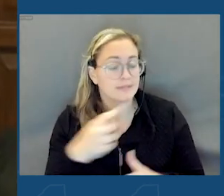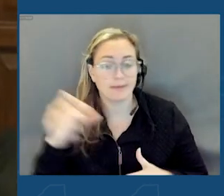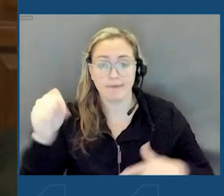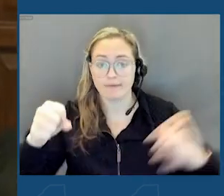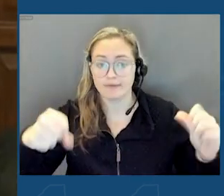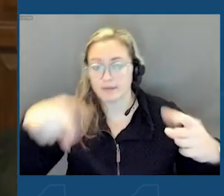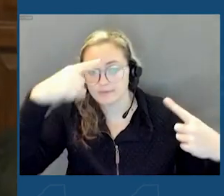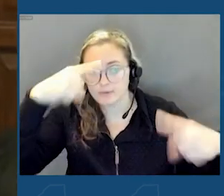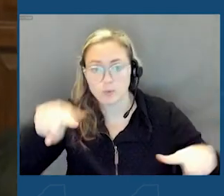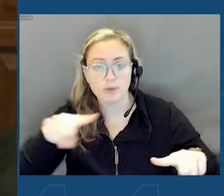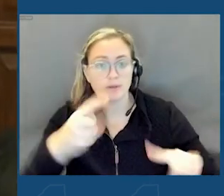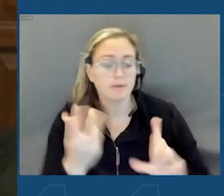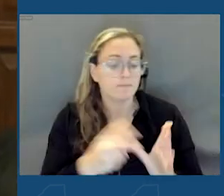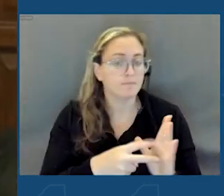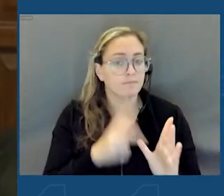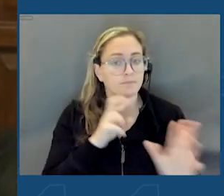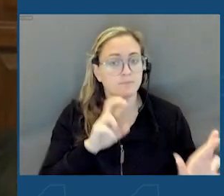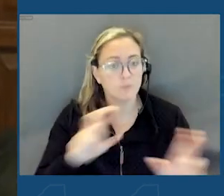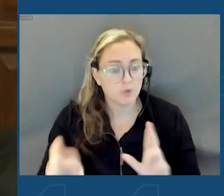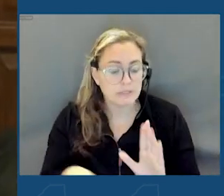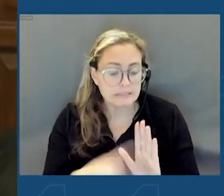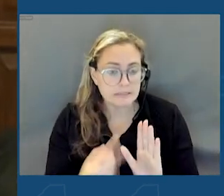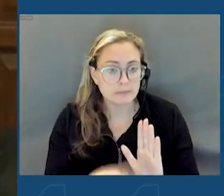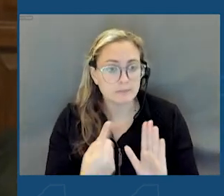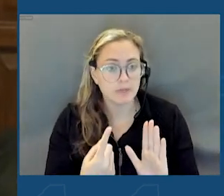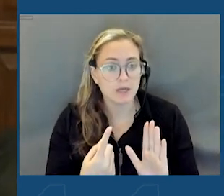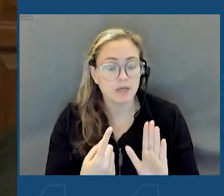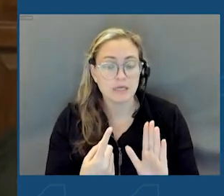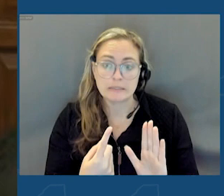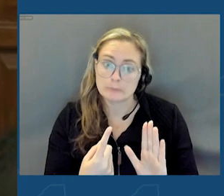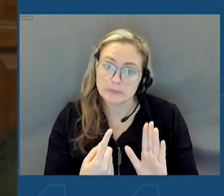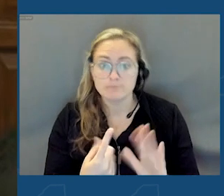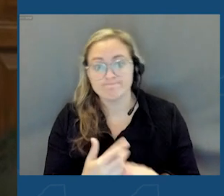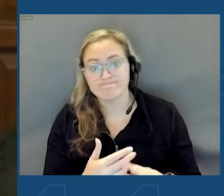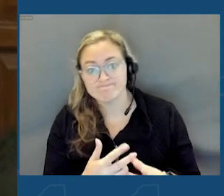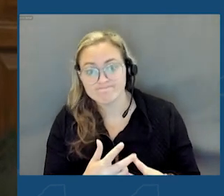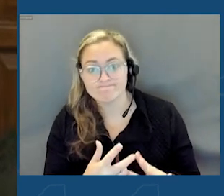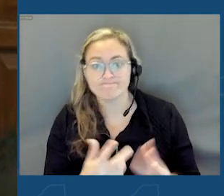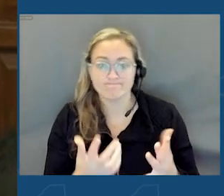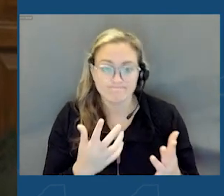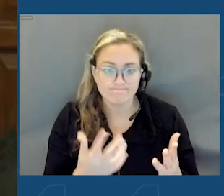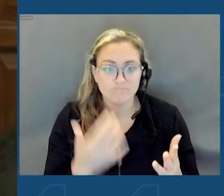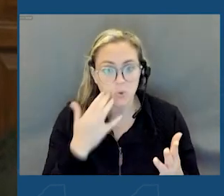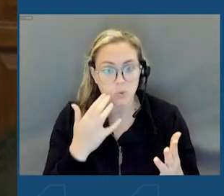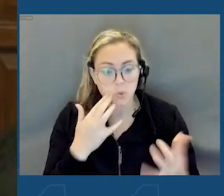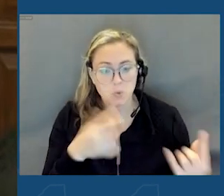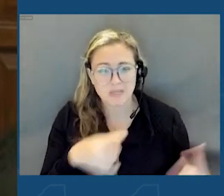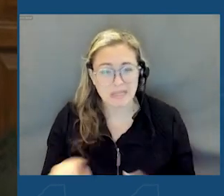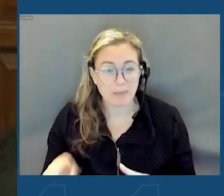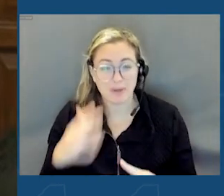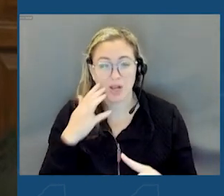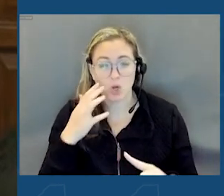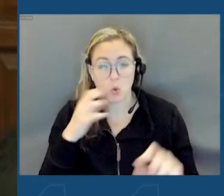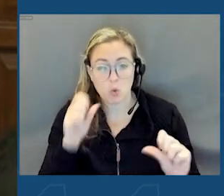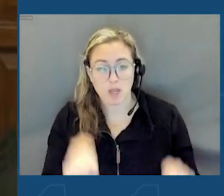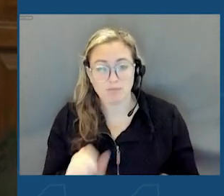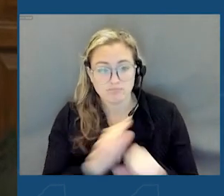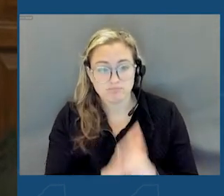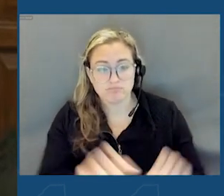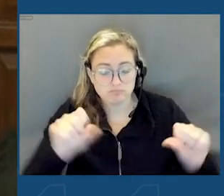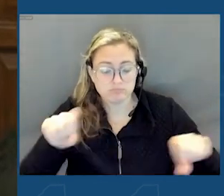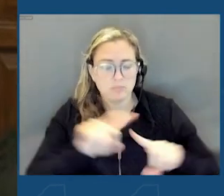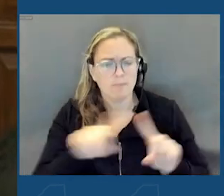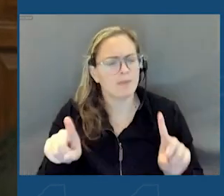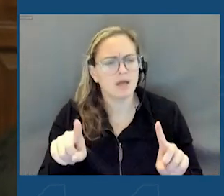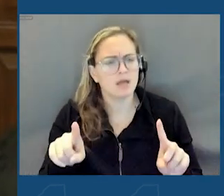up, who is sometimes in the line of fire. I know a little bit about that, but it's an incredibly important role. But it's not just what you're doing